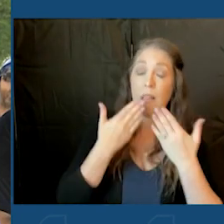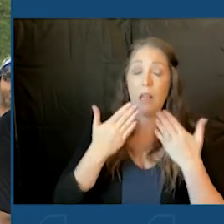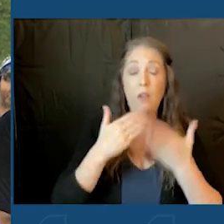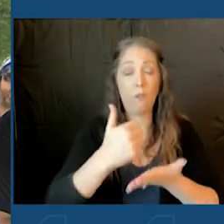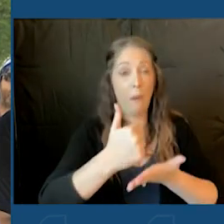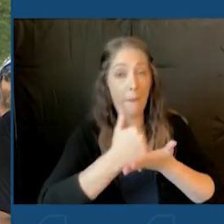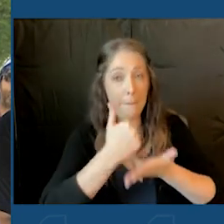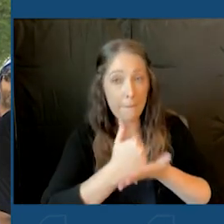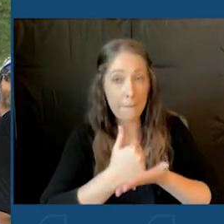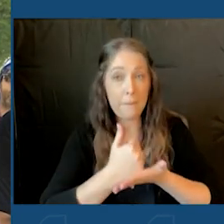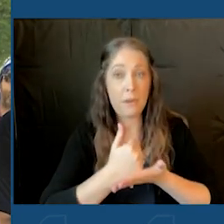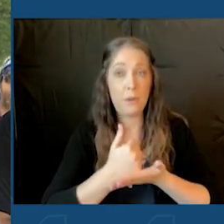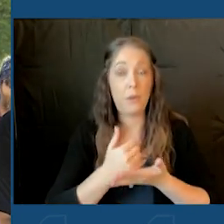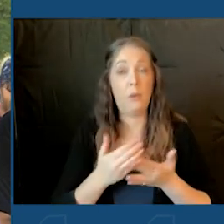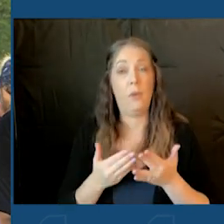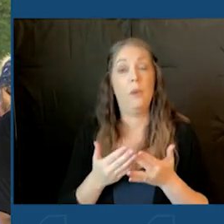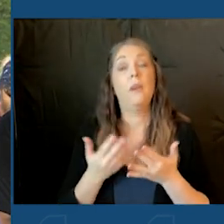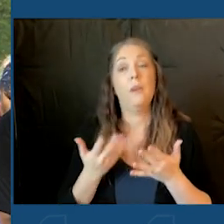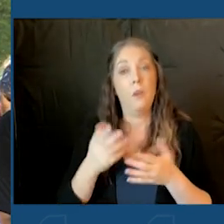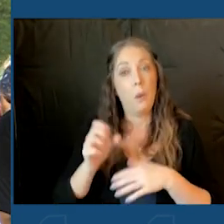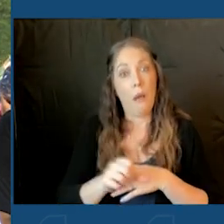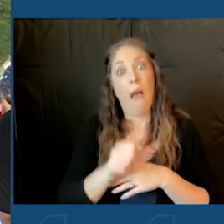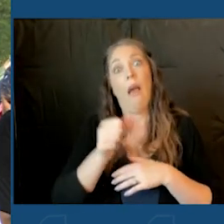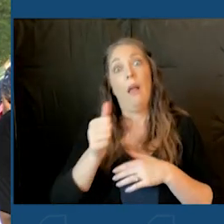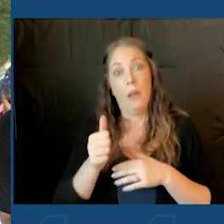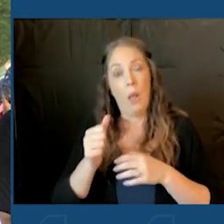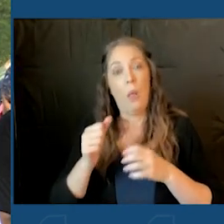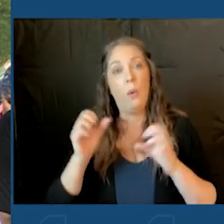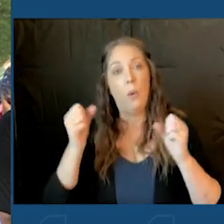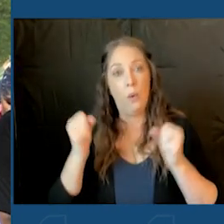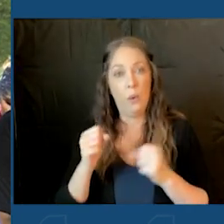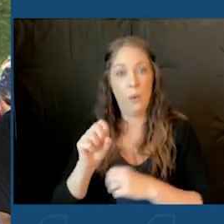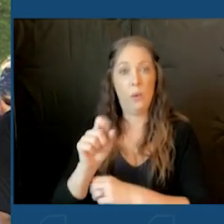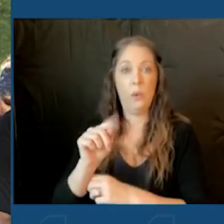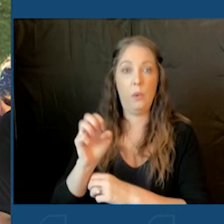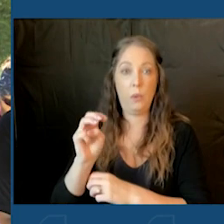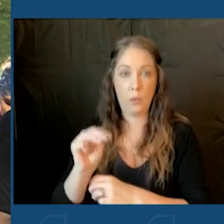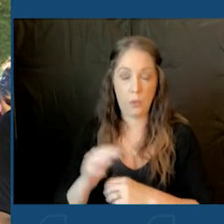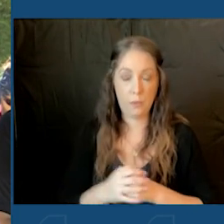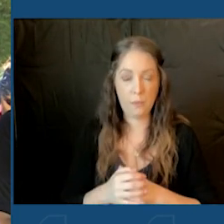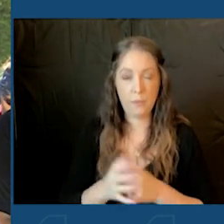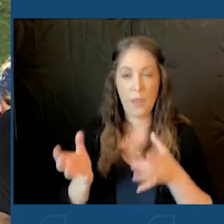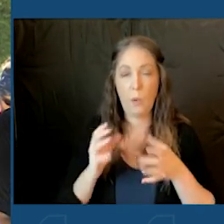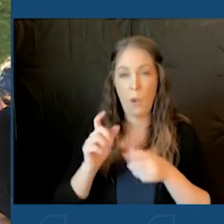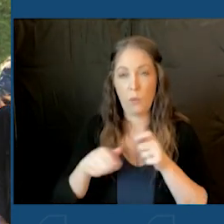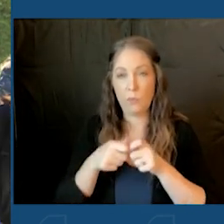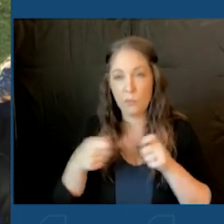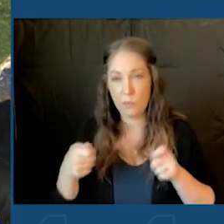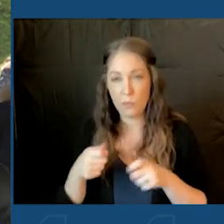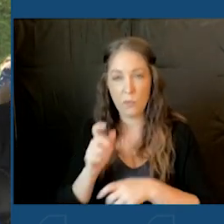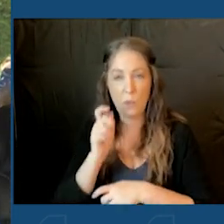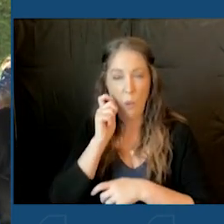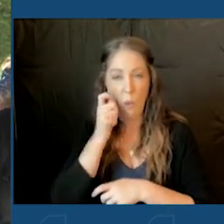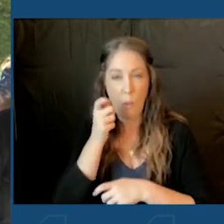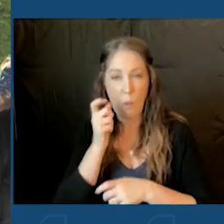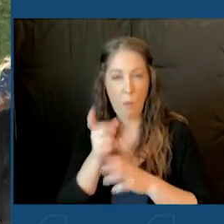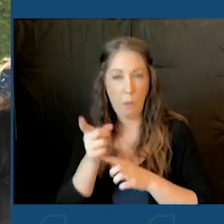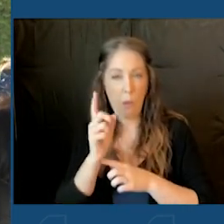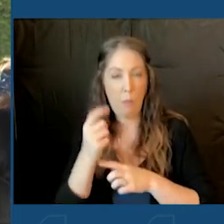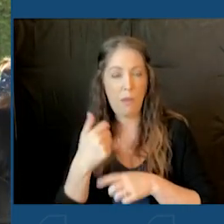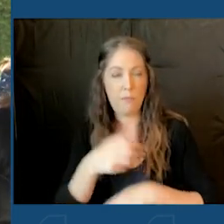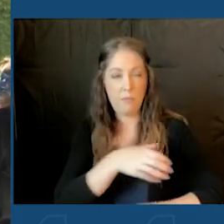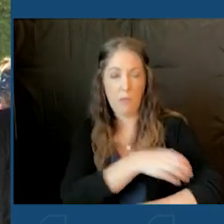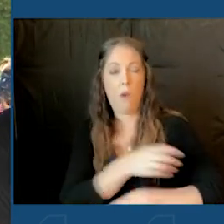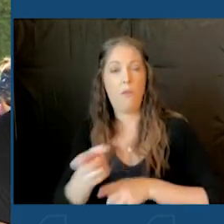through another storm. I just want to close with a cool moment that I've observed, a powerful moment that